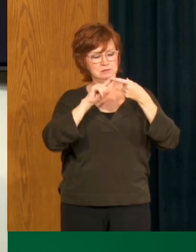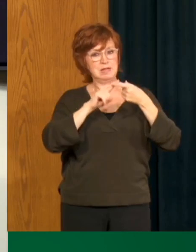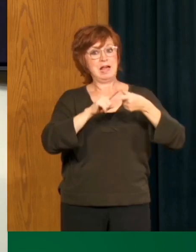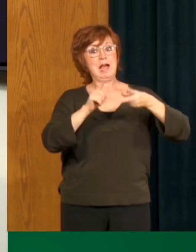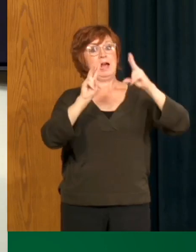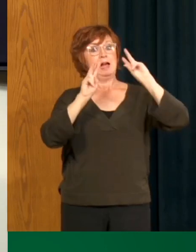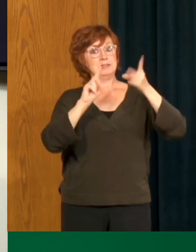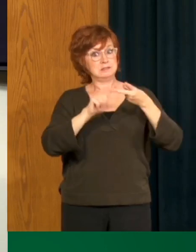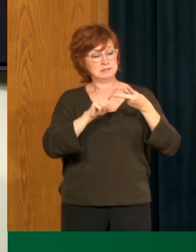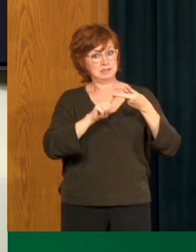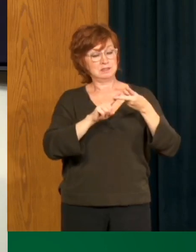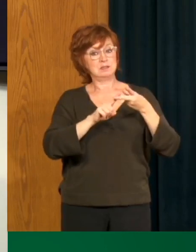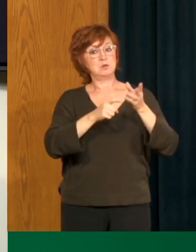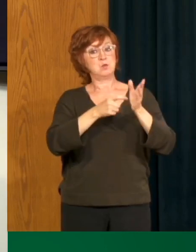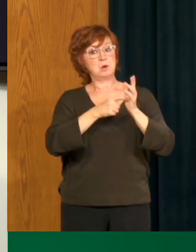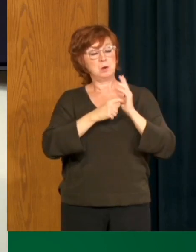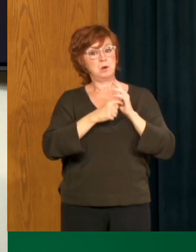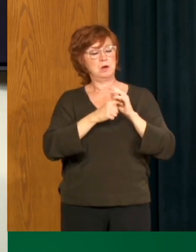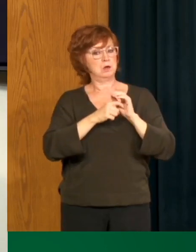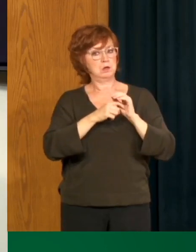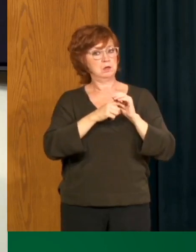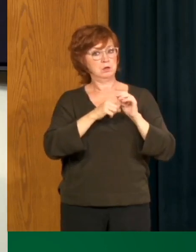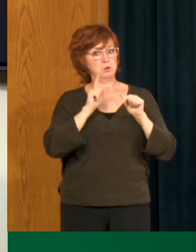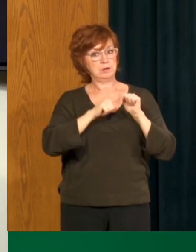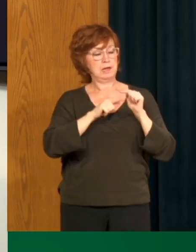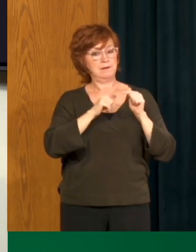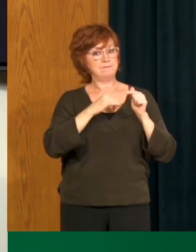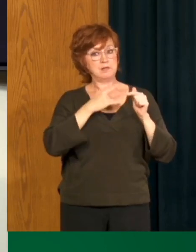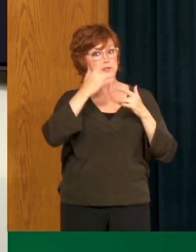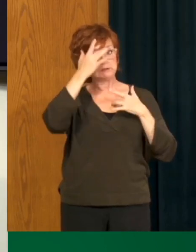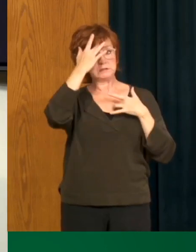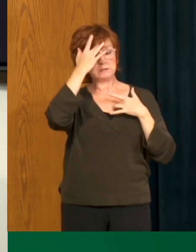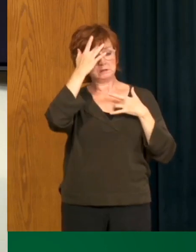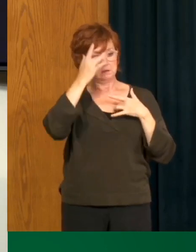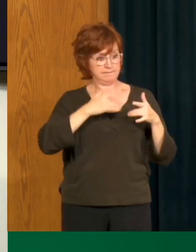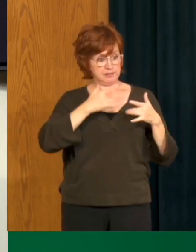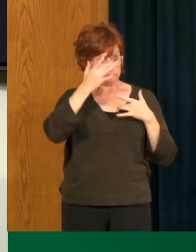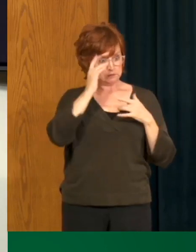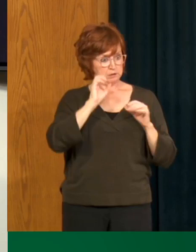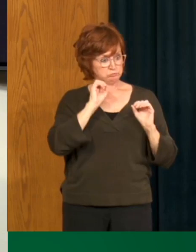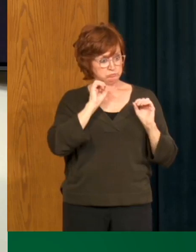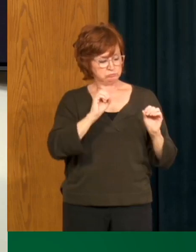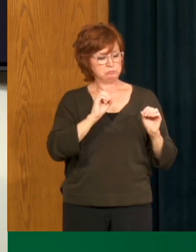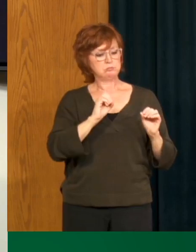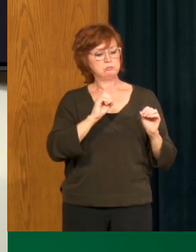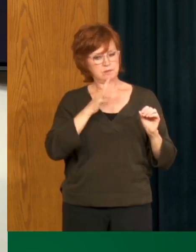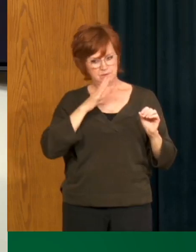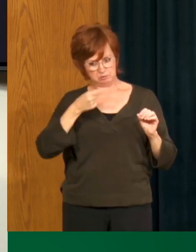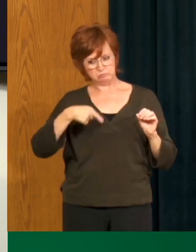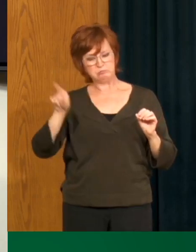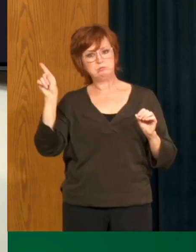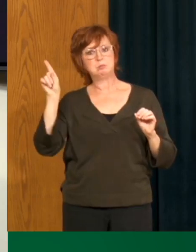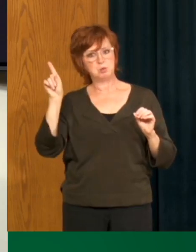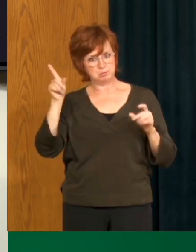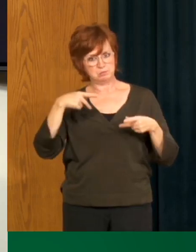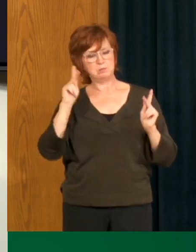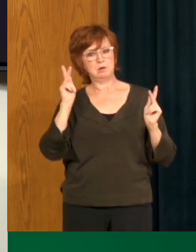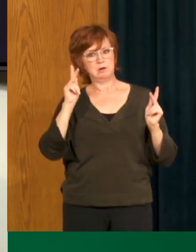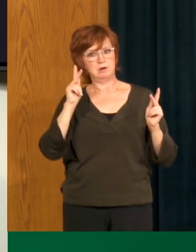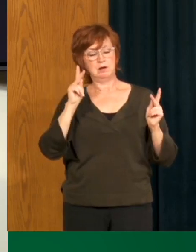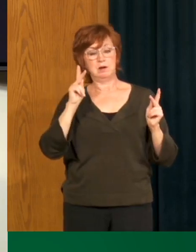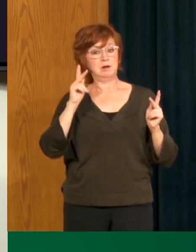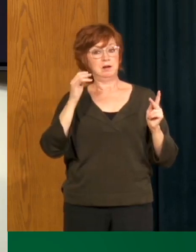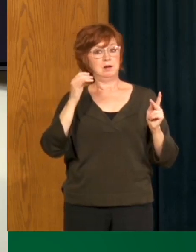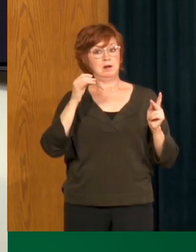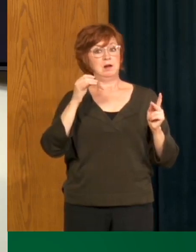any instance actually in Canada, of transmission happening due to being on a flight where there was a case. But having said that, I think it is incumbent on anyone who